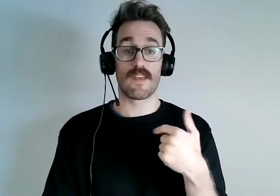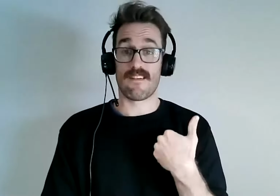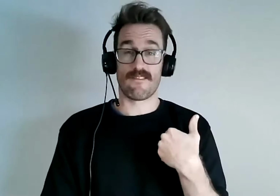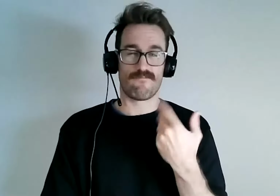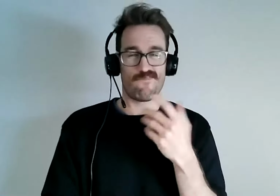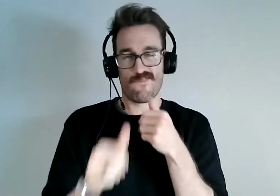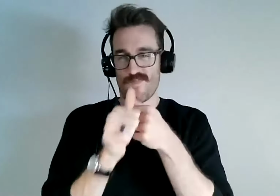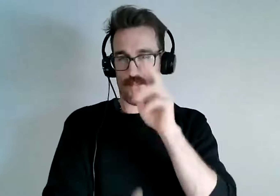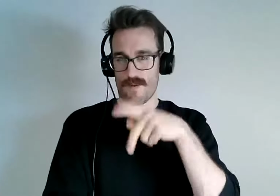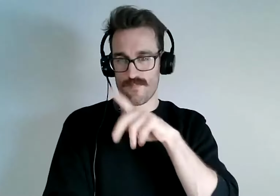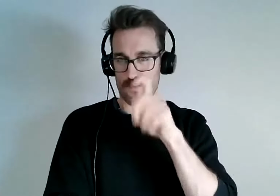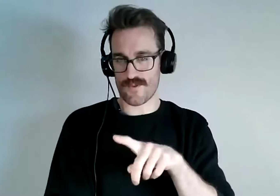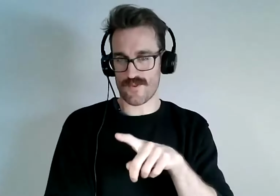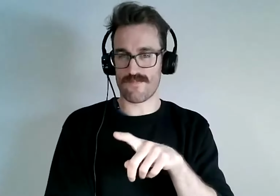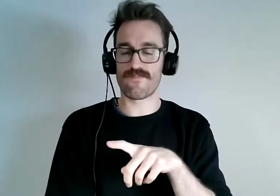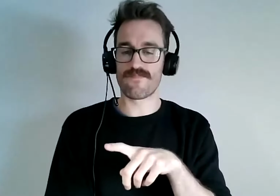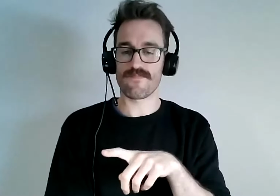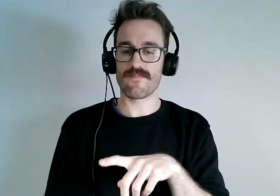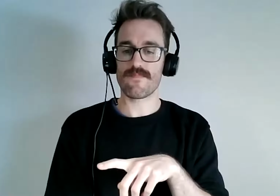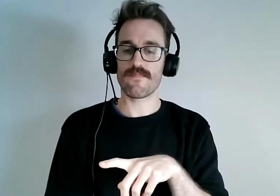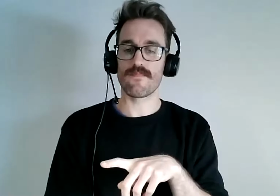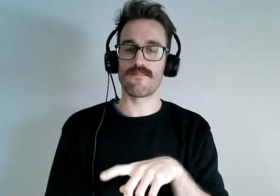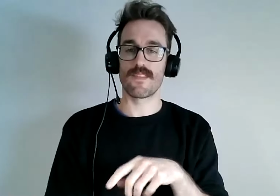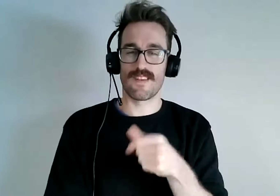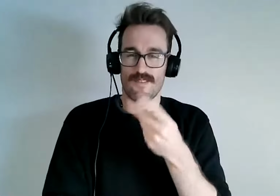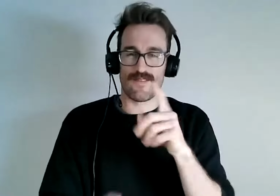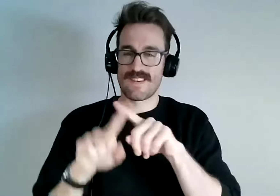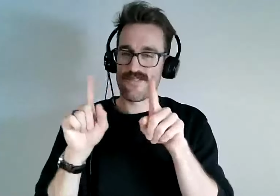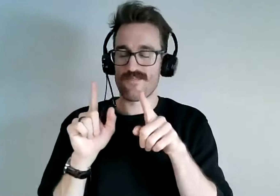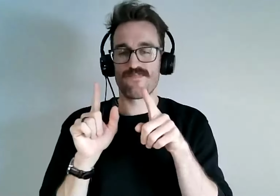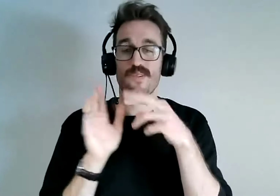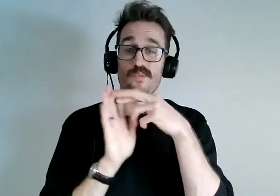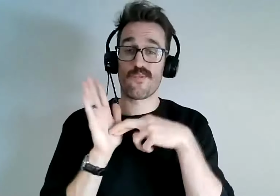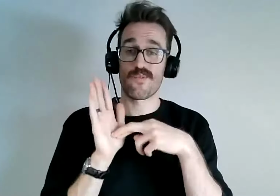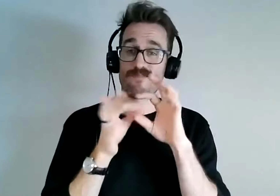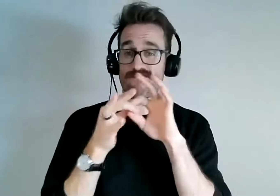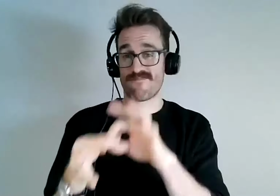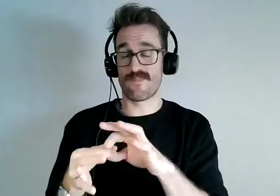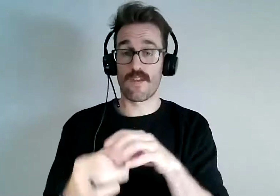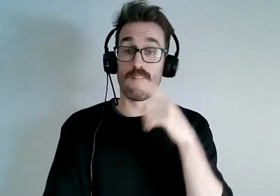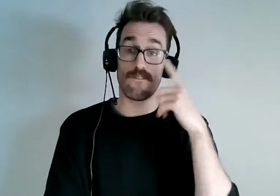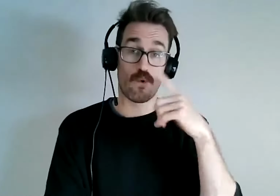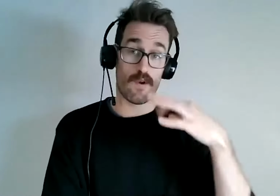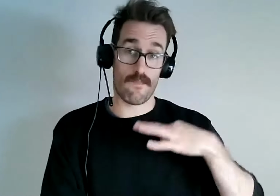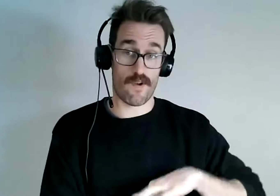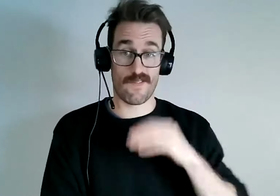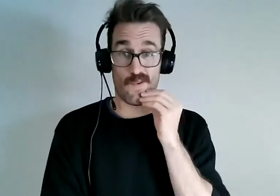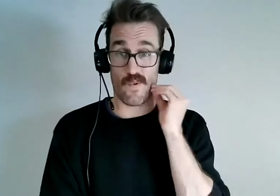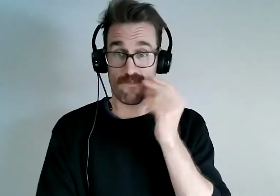to that. We've had quite a few questions about the rules of for-profit homes and how